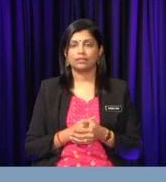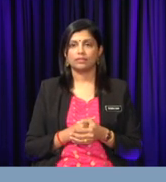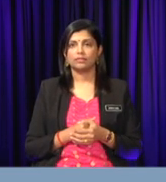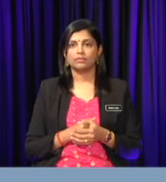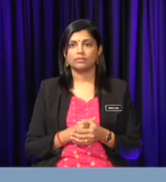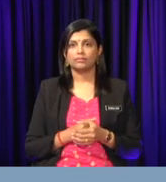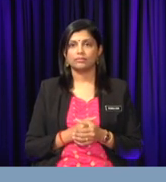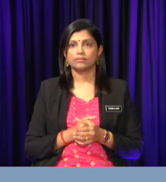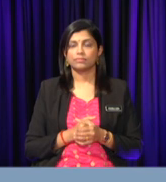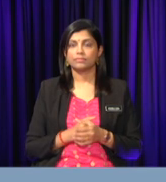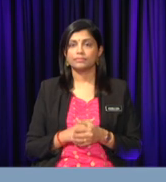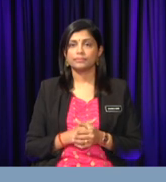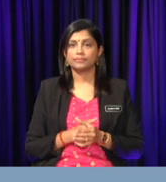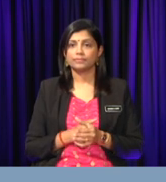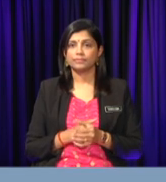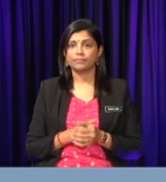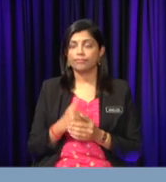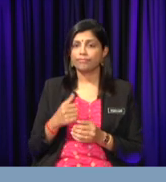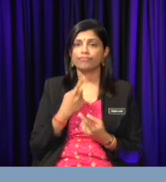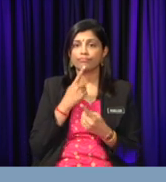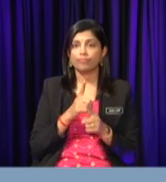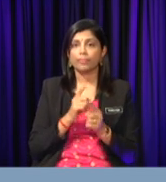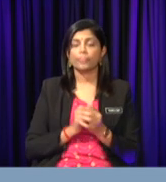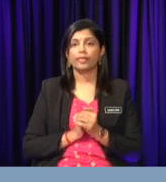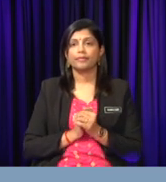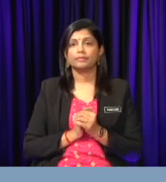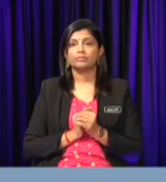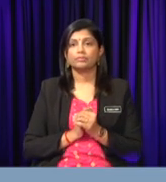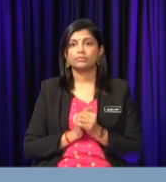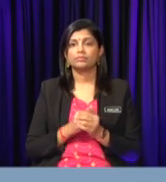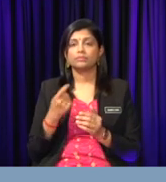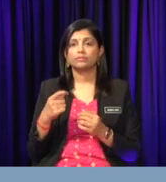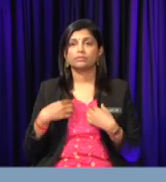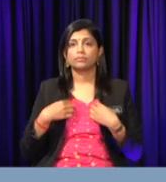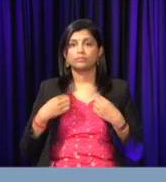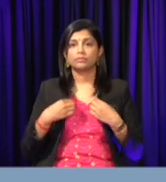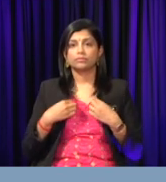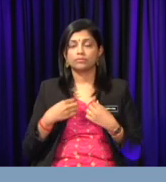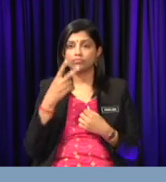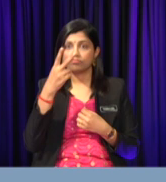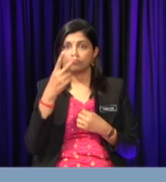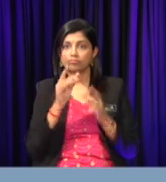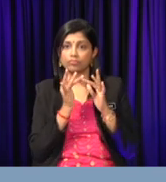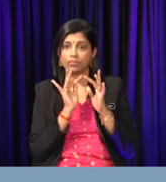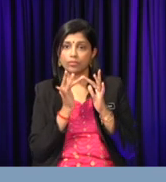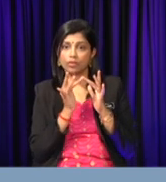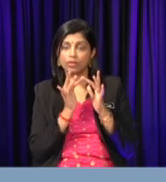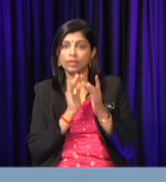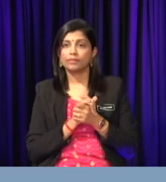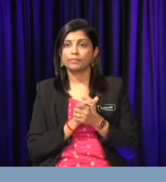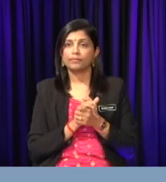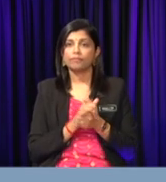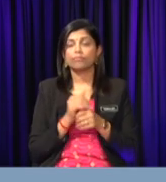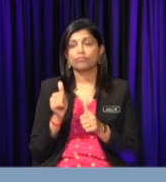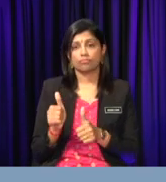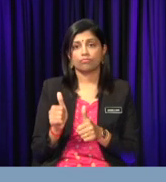A. Okay, so the clothes that you find online is quite cool and